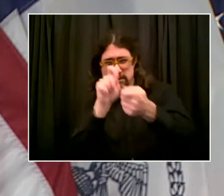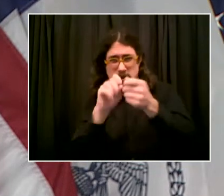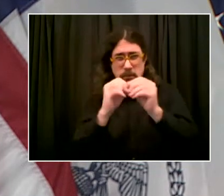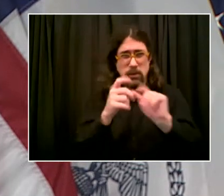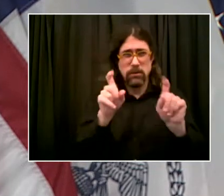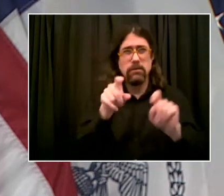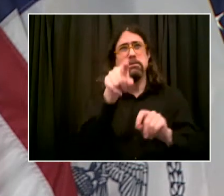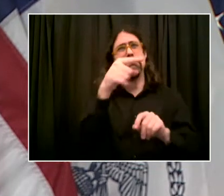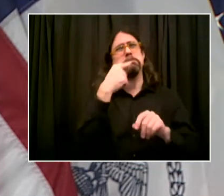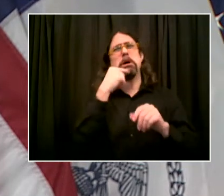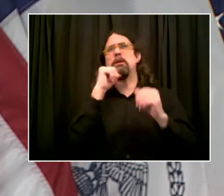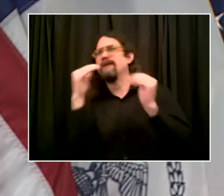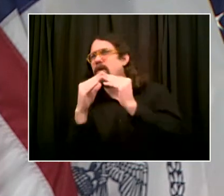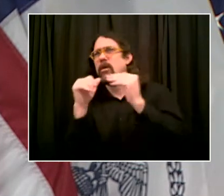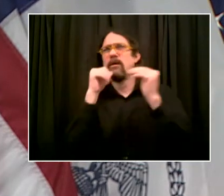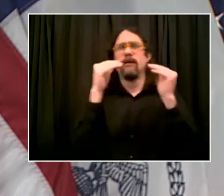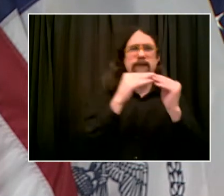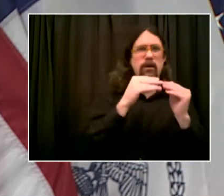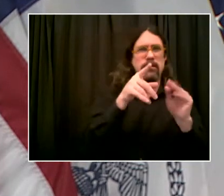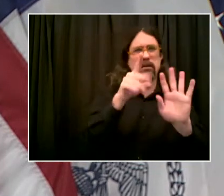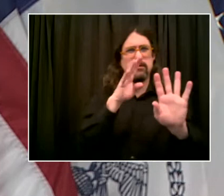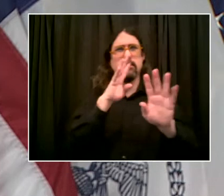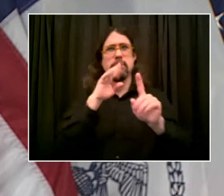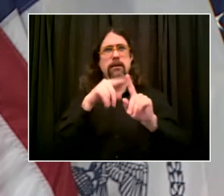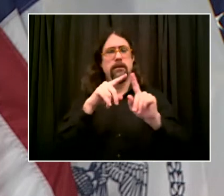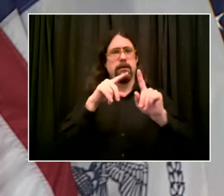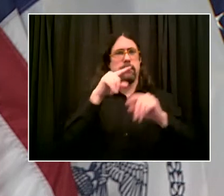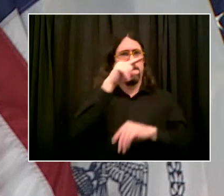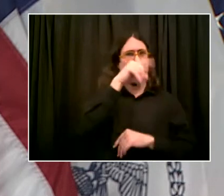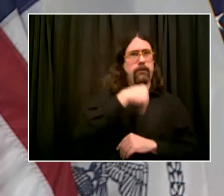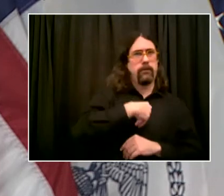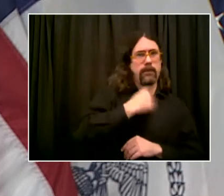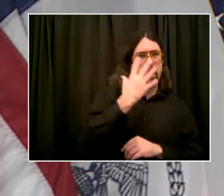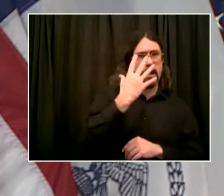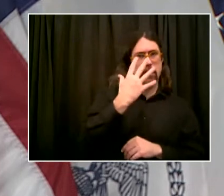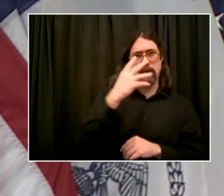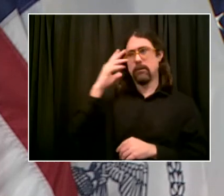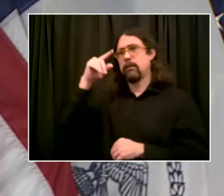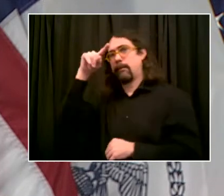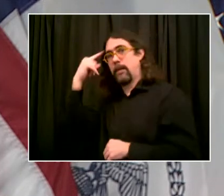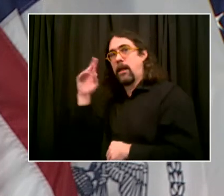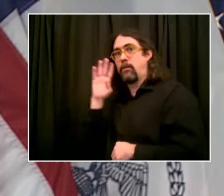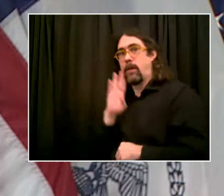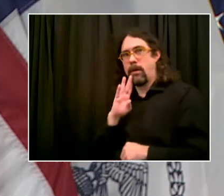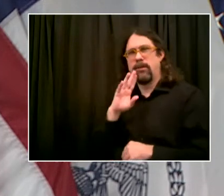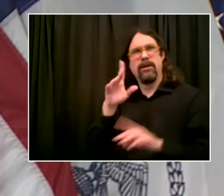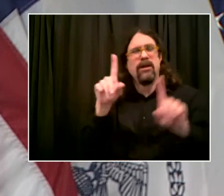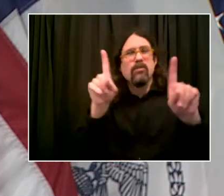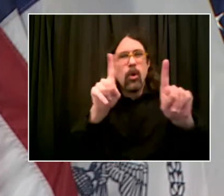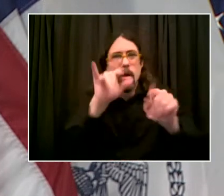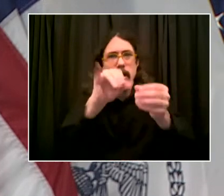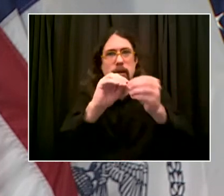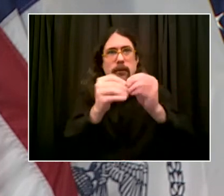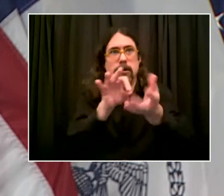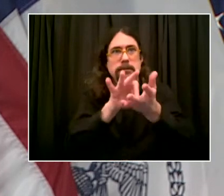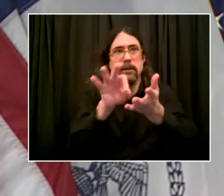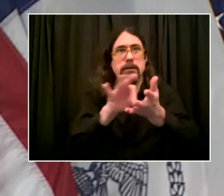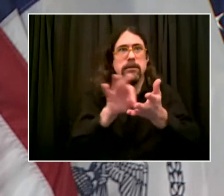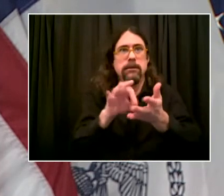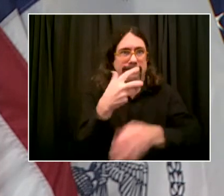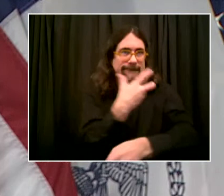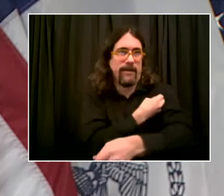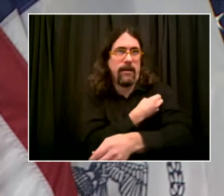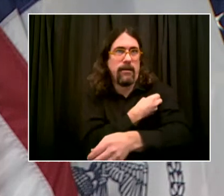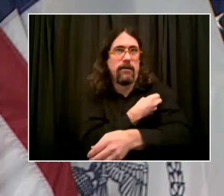on the Department of Health website, and it's supposed to be up on my slide. I think we have a little problem here, so I'm going to read it off as soon as I get handed